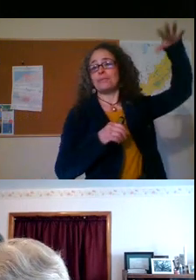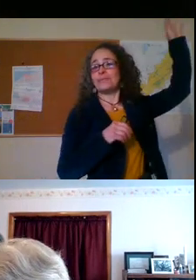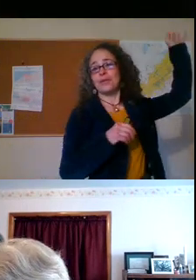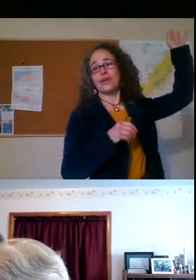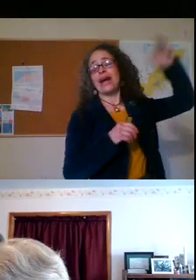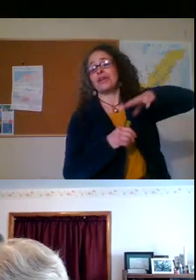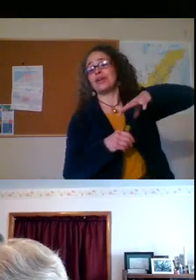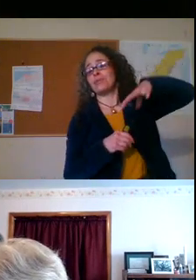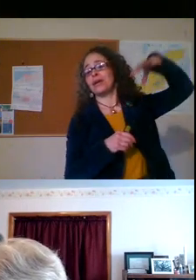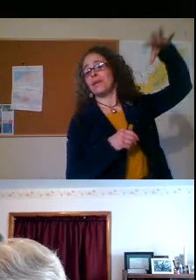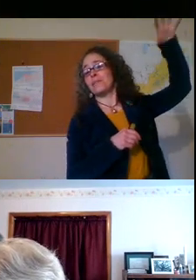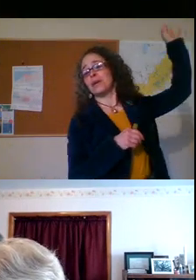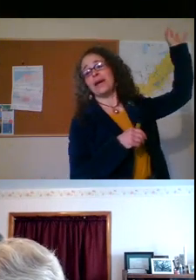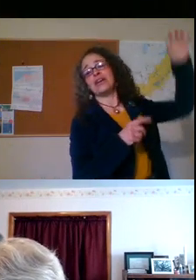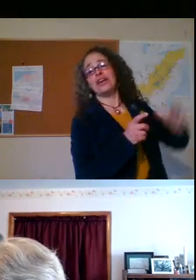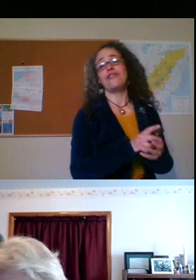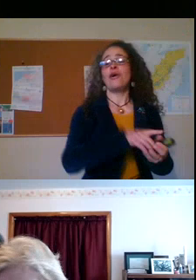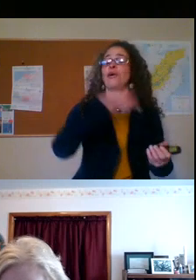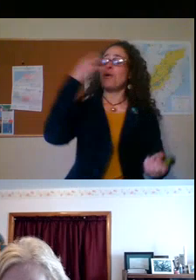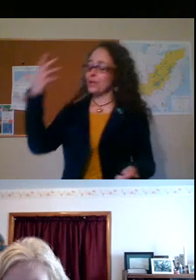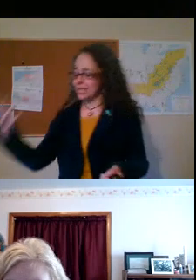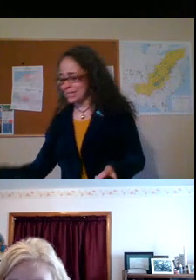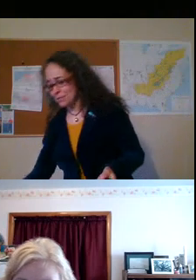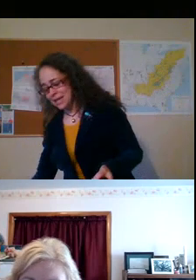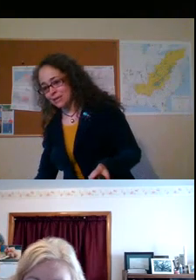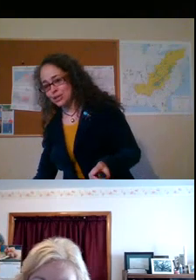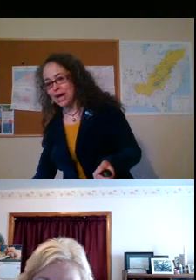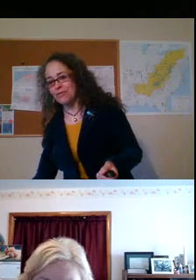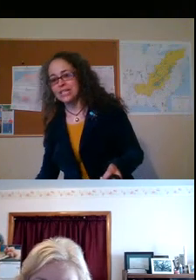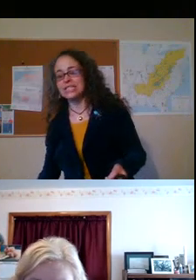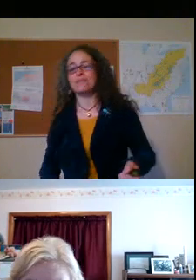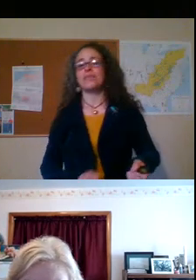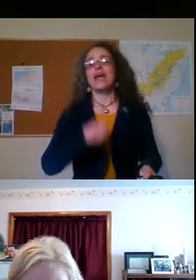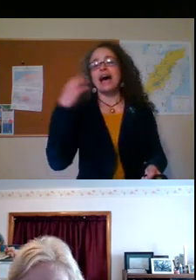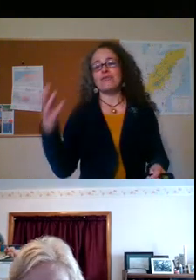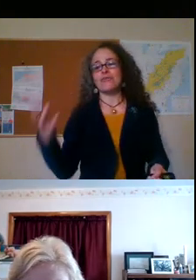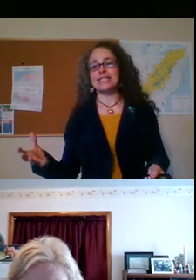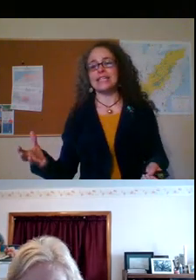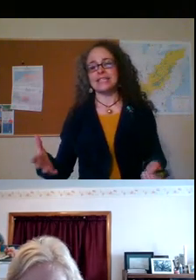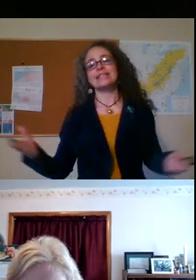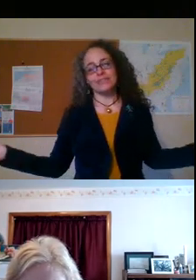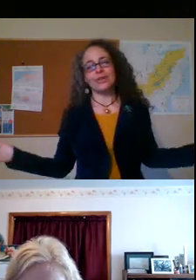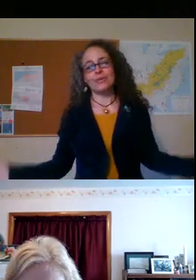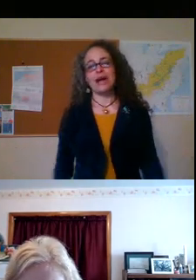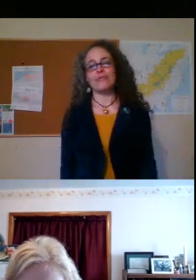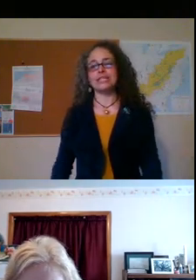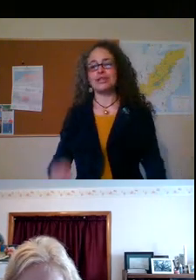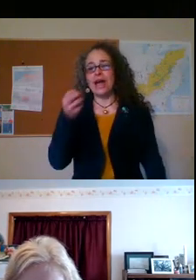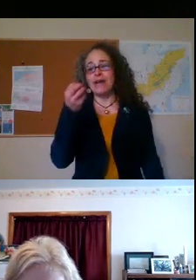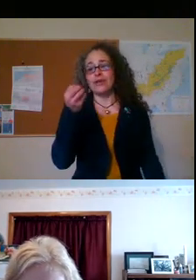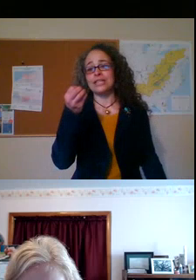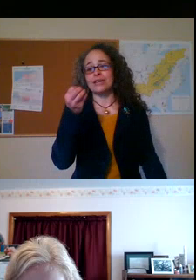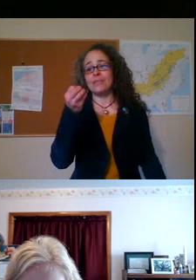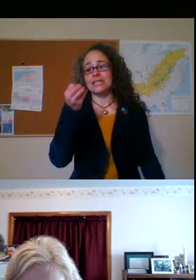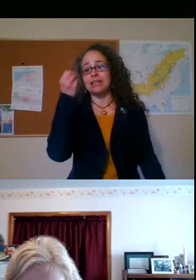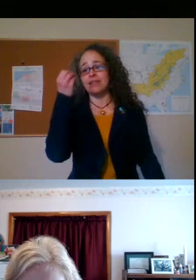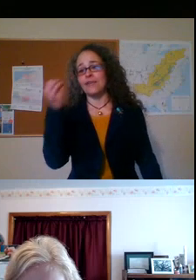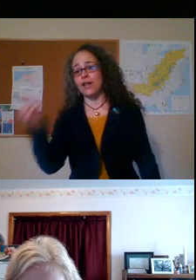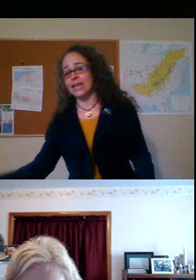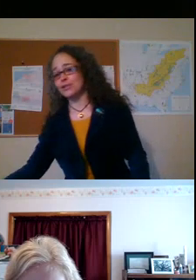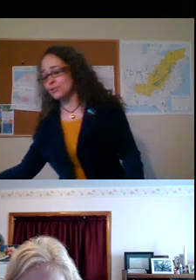go, your county could become competitive, or you could slip down to at risk. At risk is, at risk. You're at risk